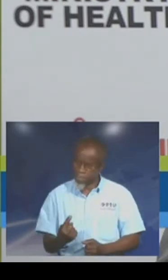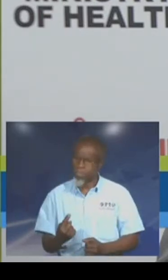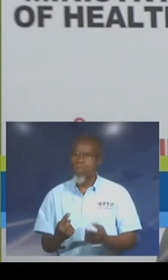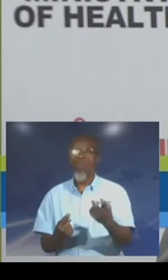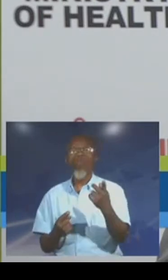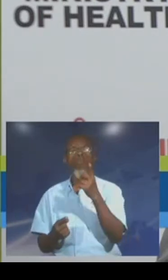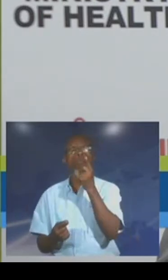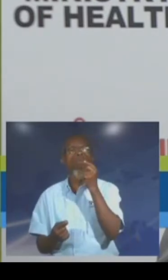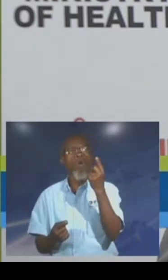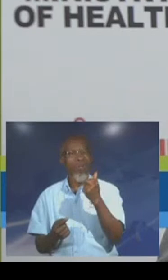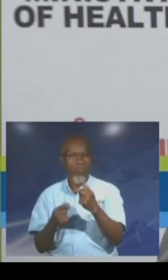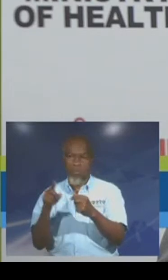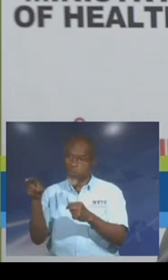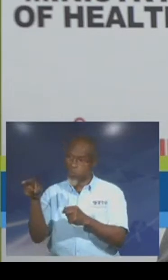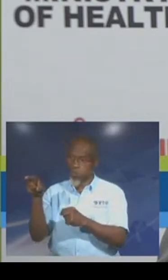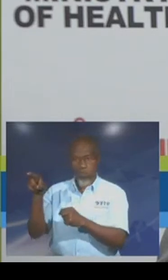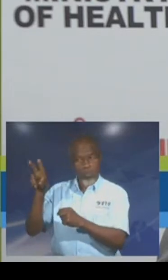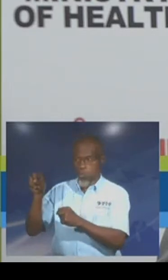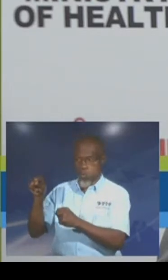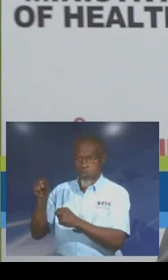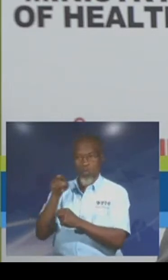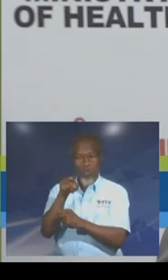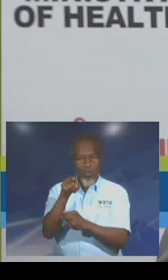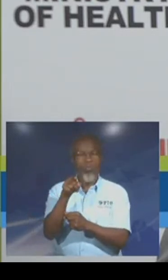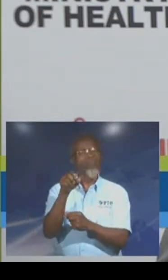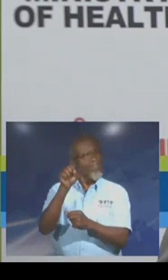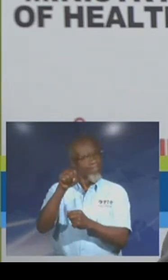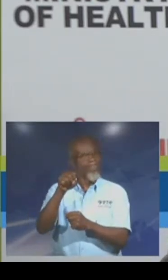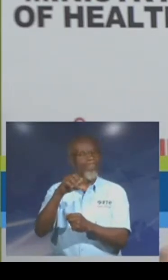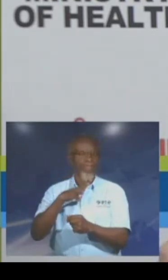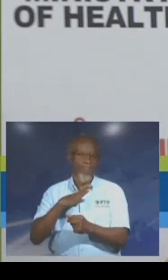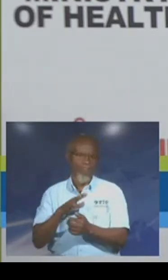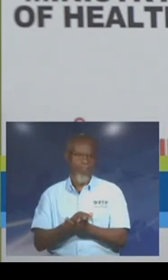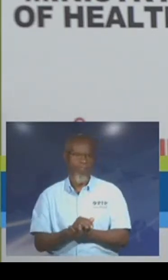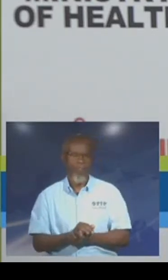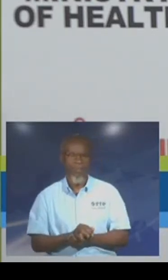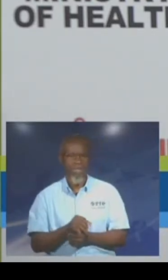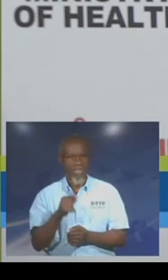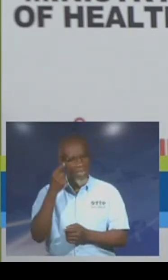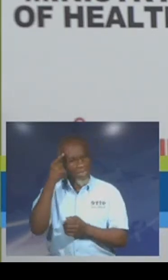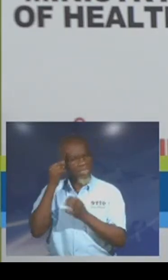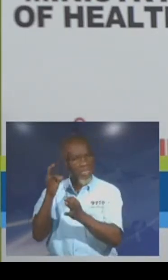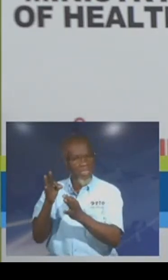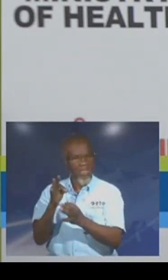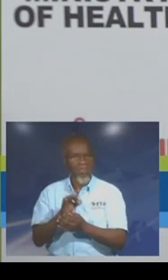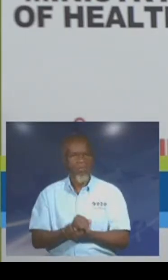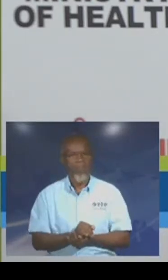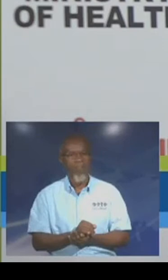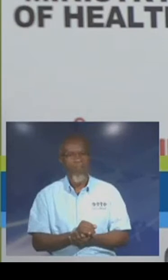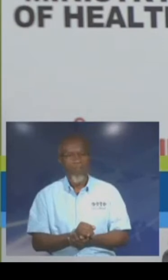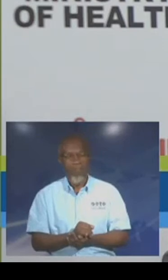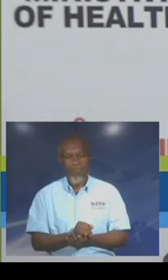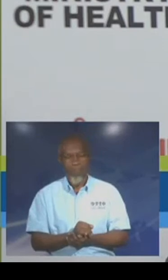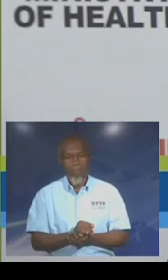their establishment with a mask or without a mask. On the issue of monkeypox